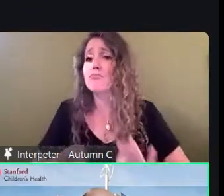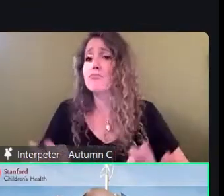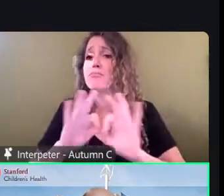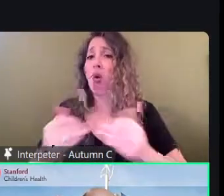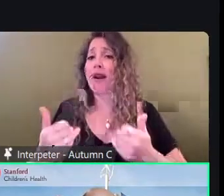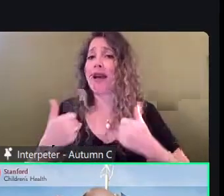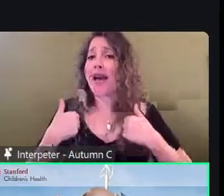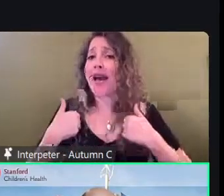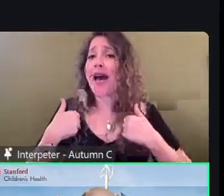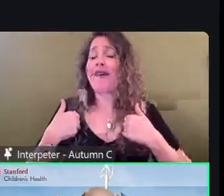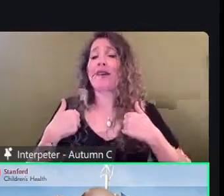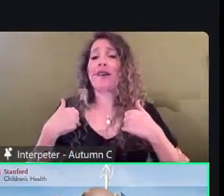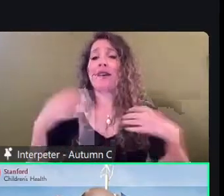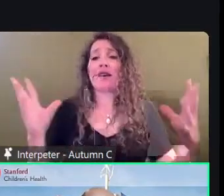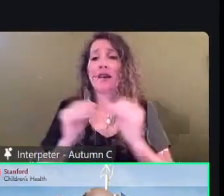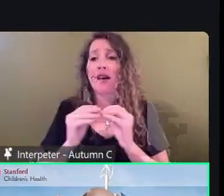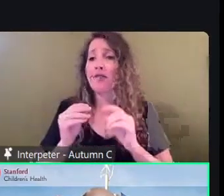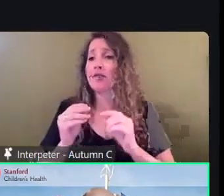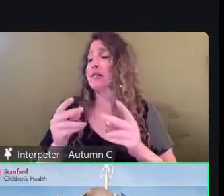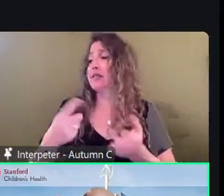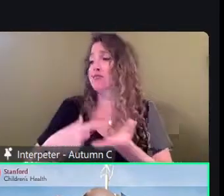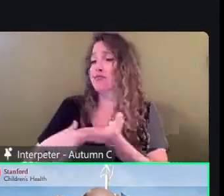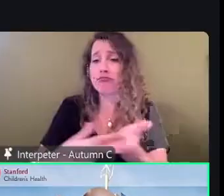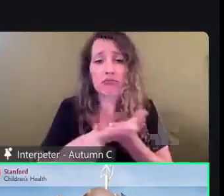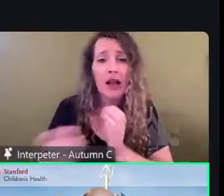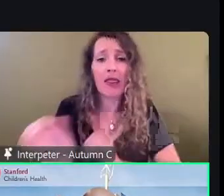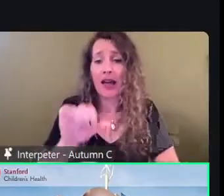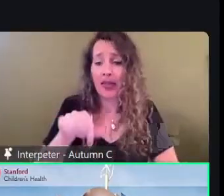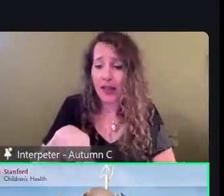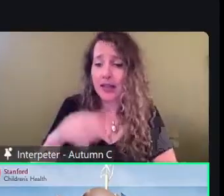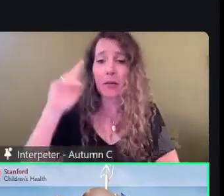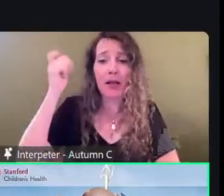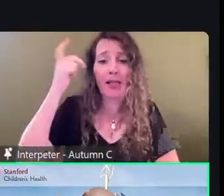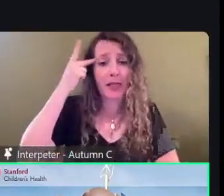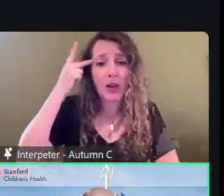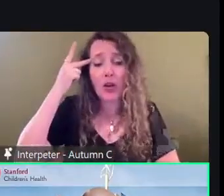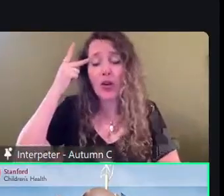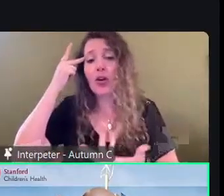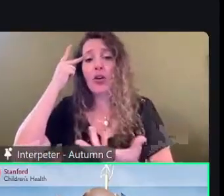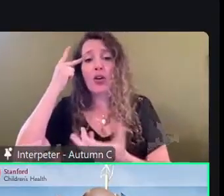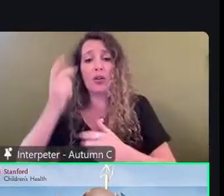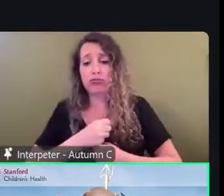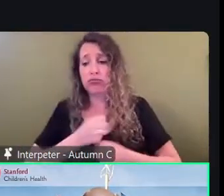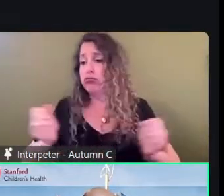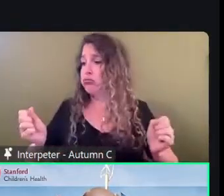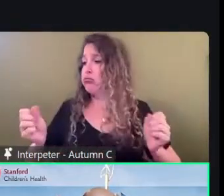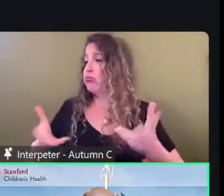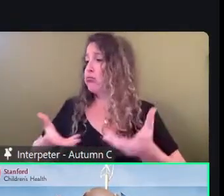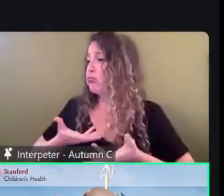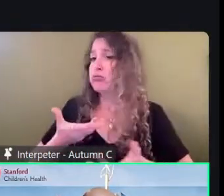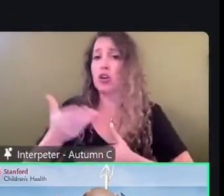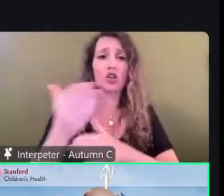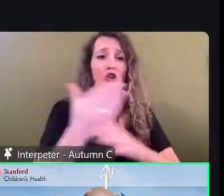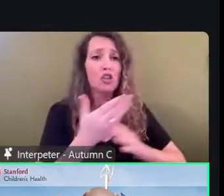like this it is, and the power of political disclosure and us sharing our stories.